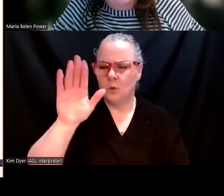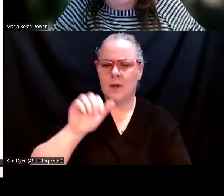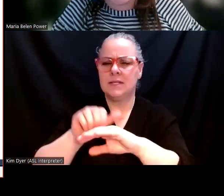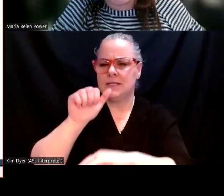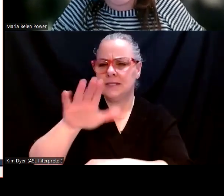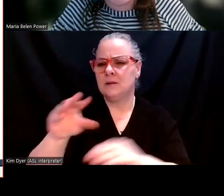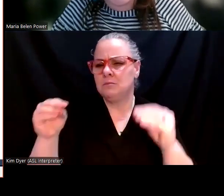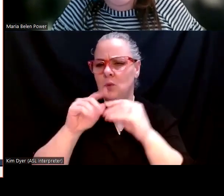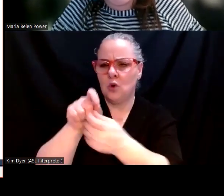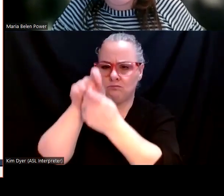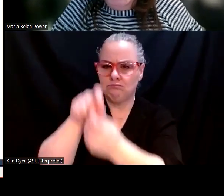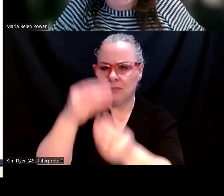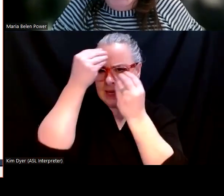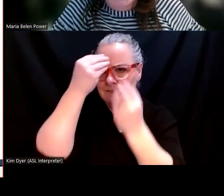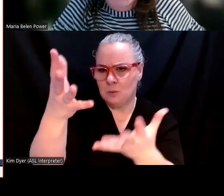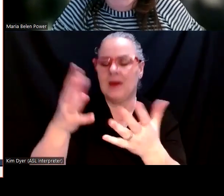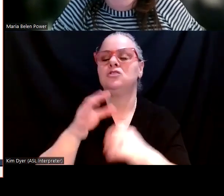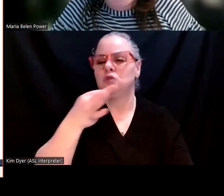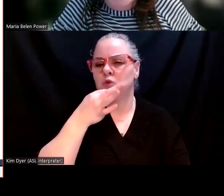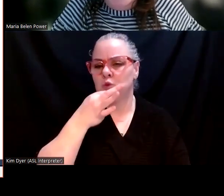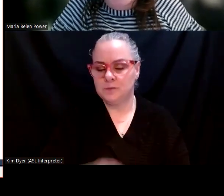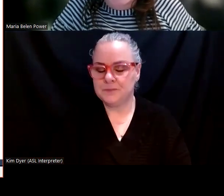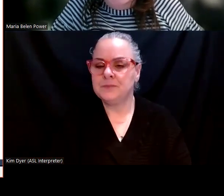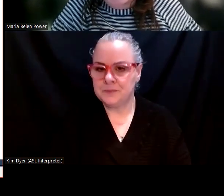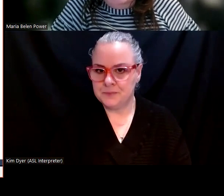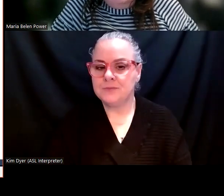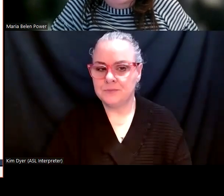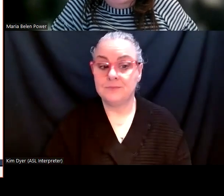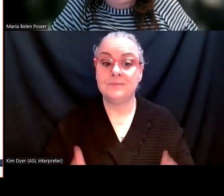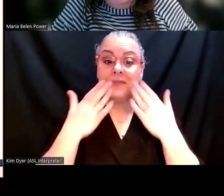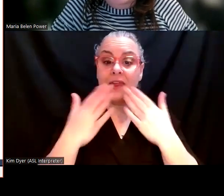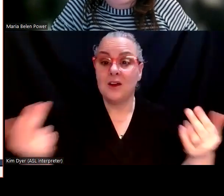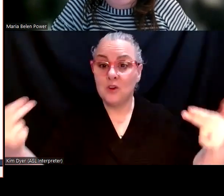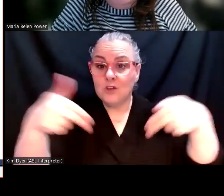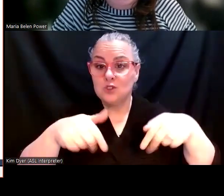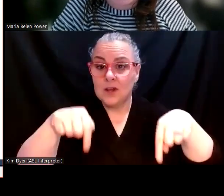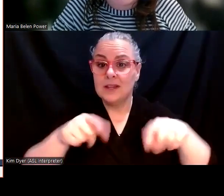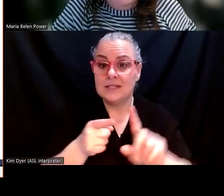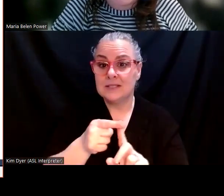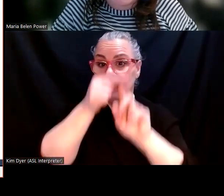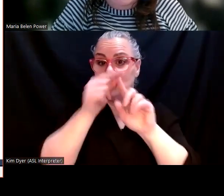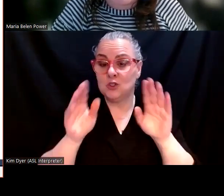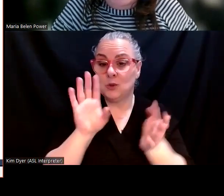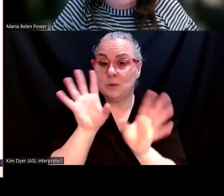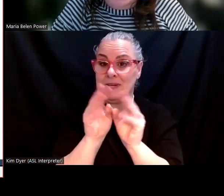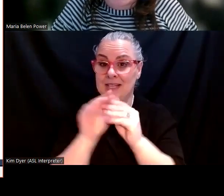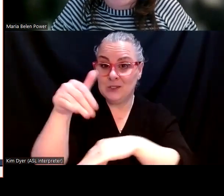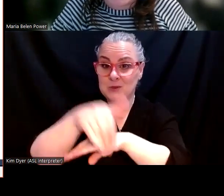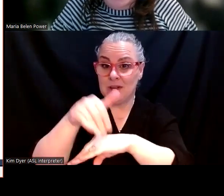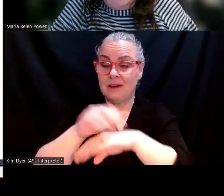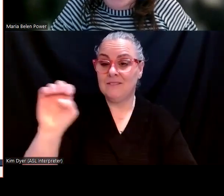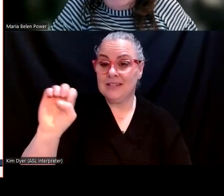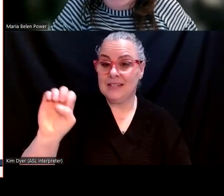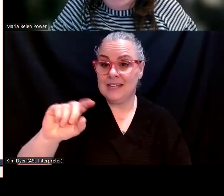more details soon. And thank you all for joining this special meeting of the EJ